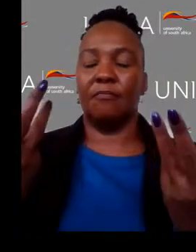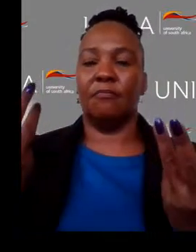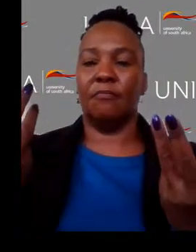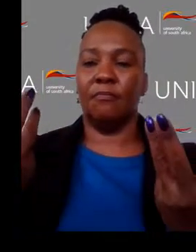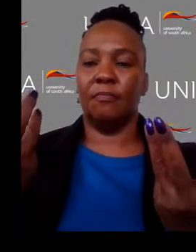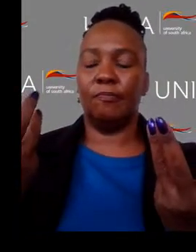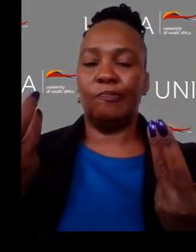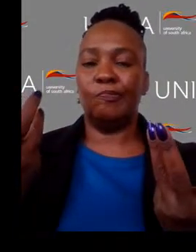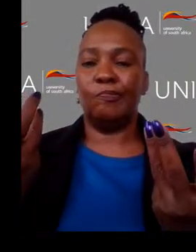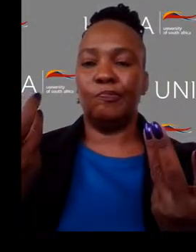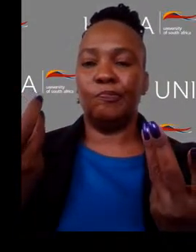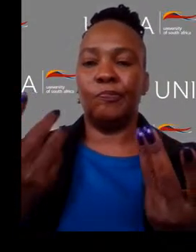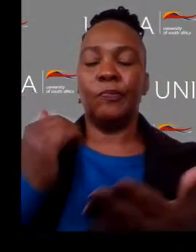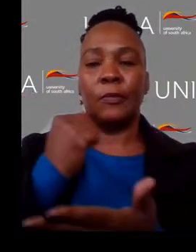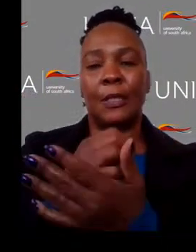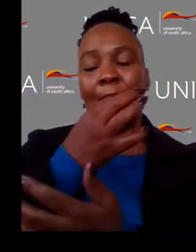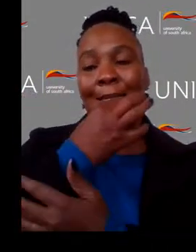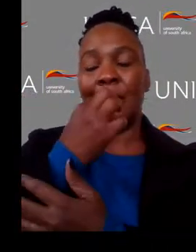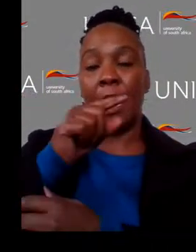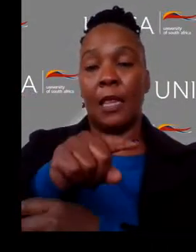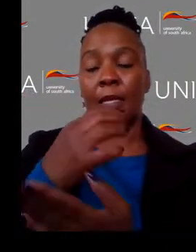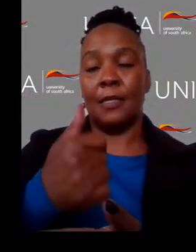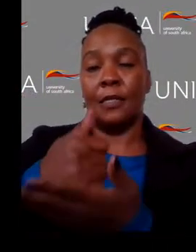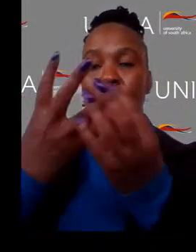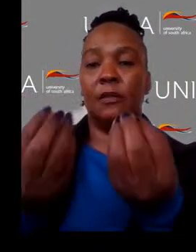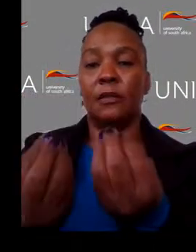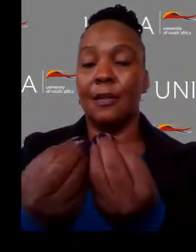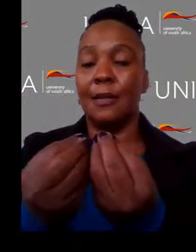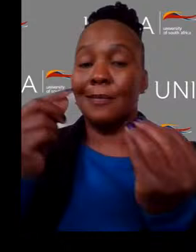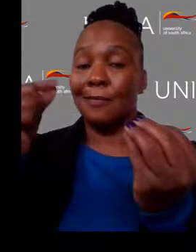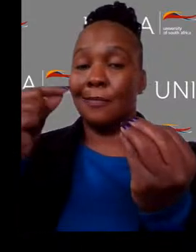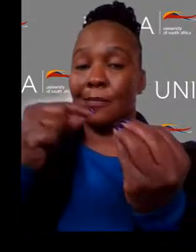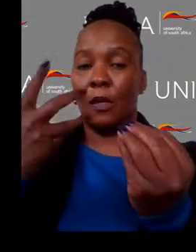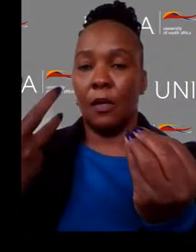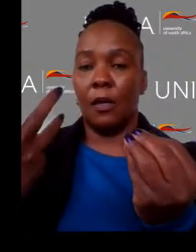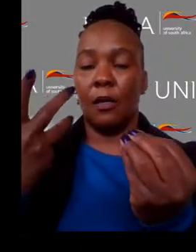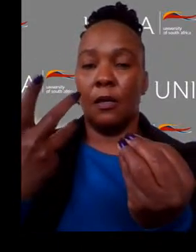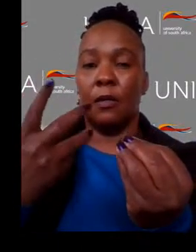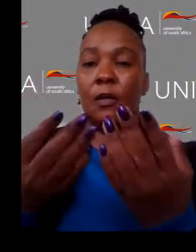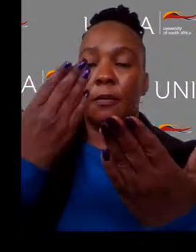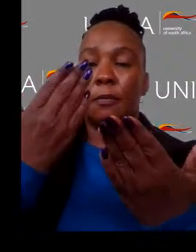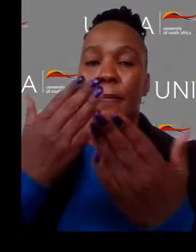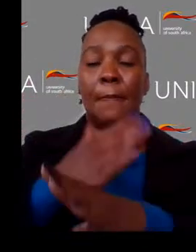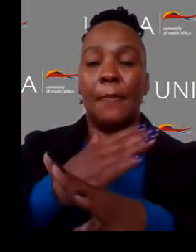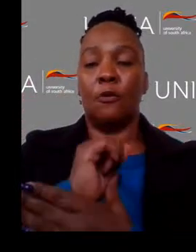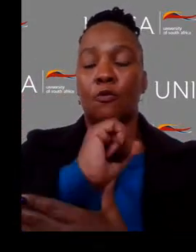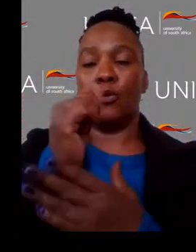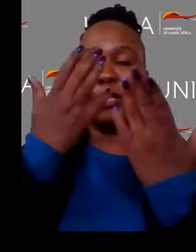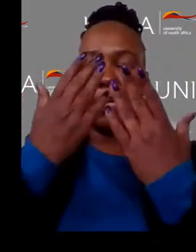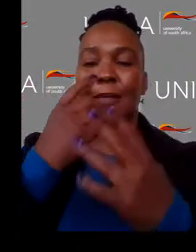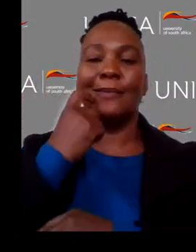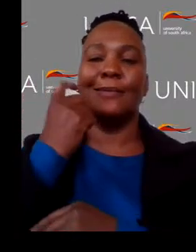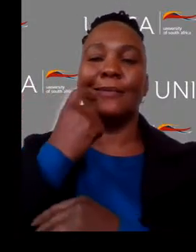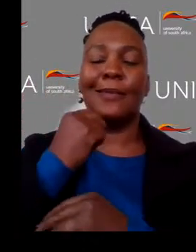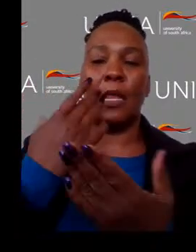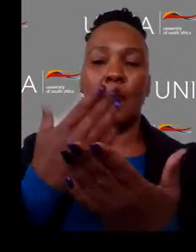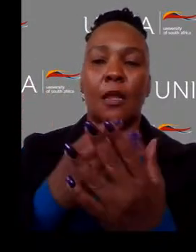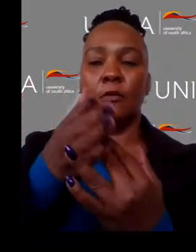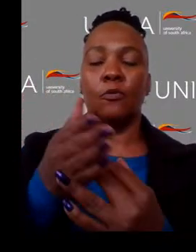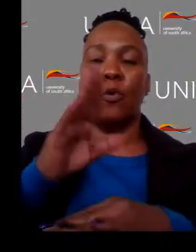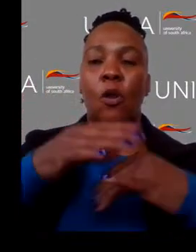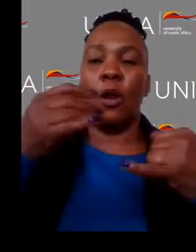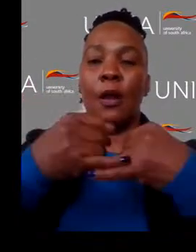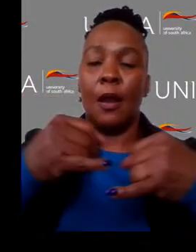And I must emphasize that these assistive devices could make your studies easier and also enable you to write your online